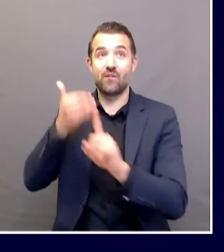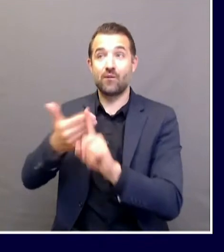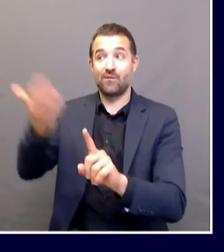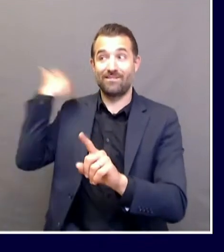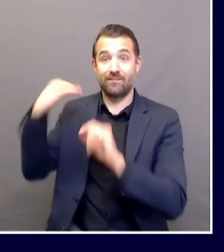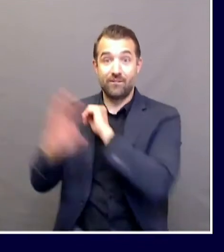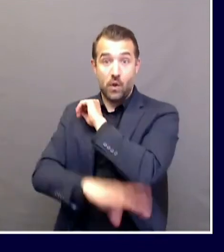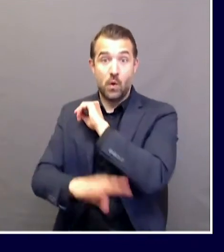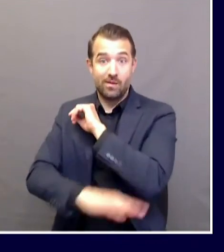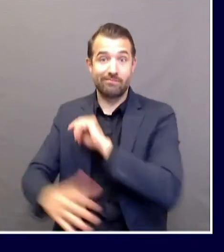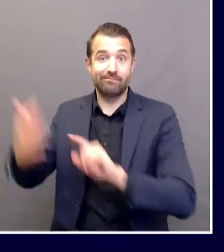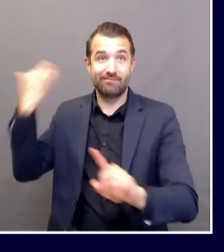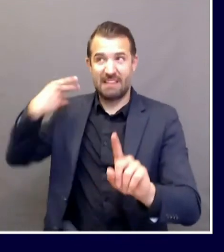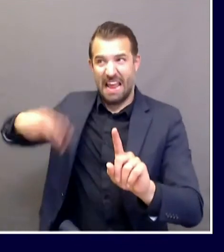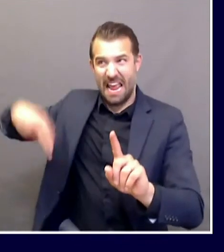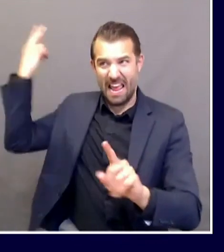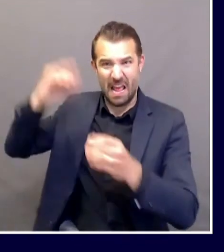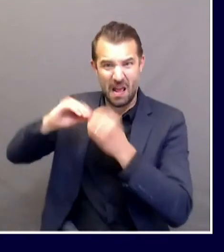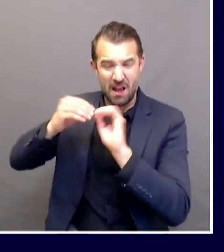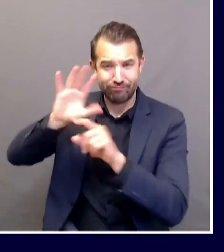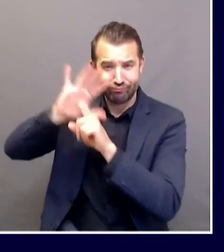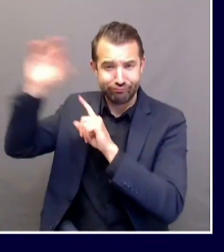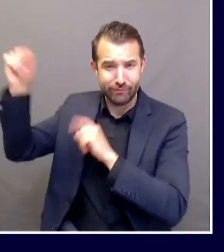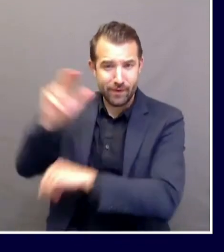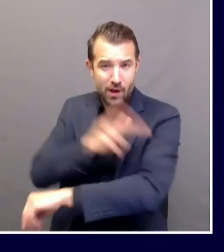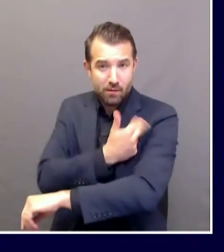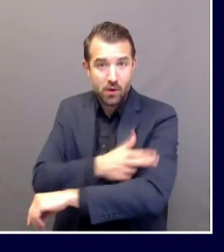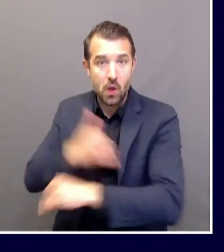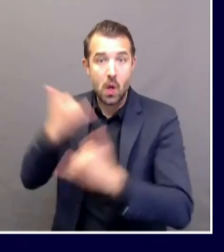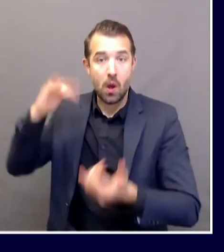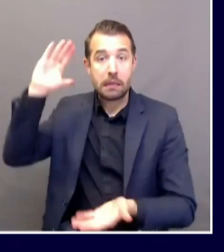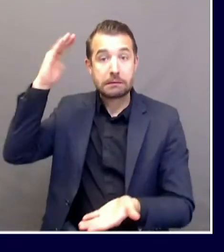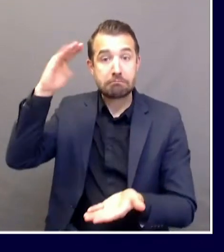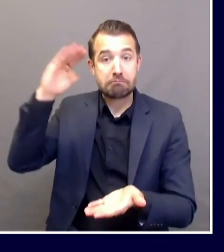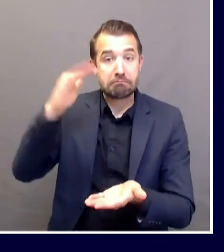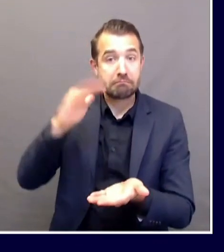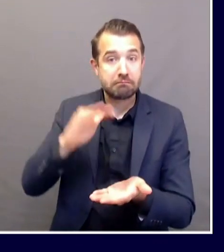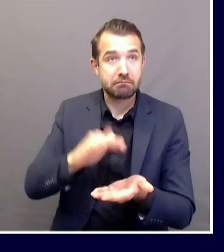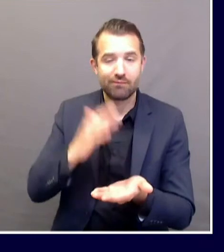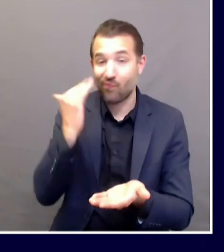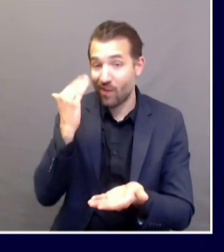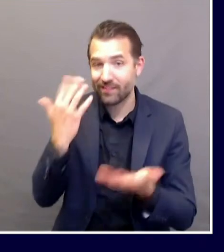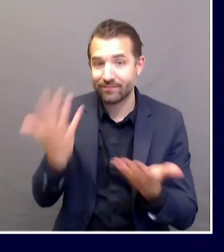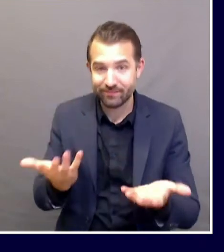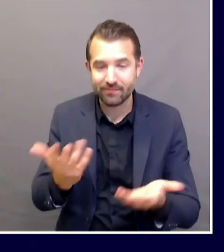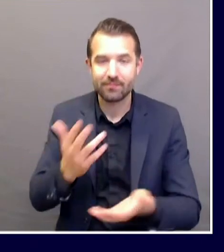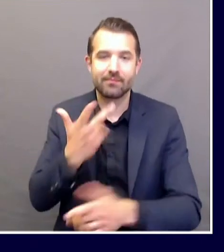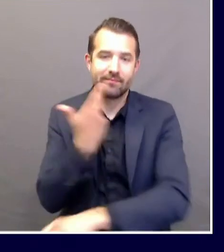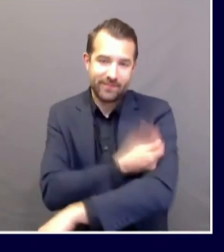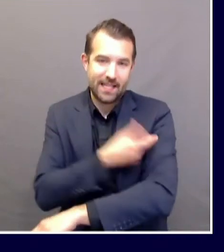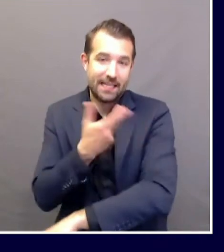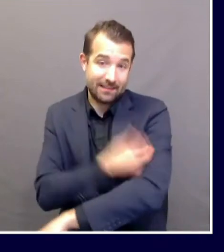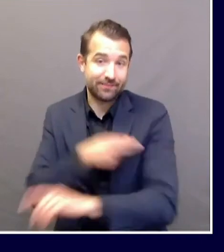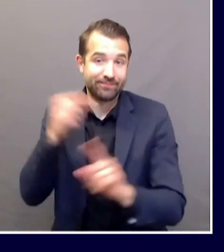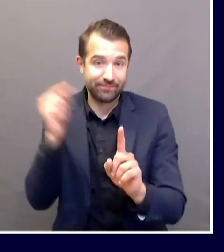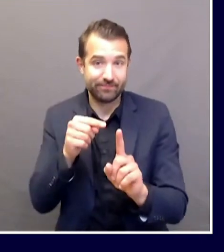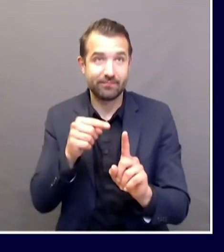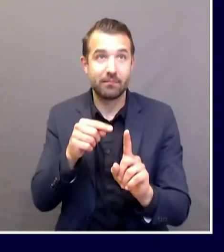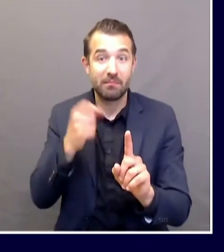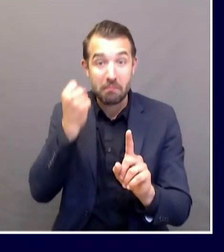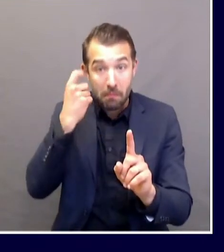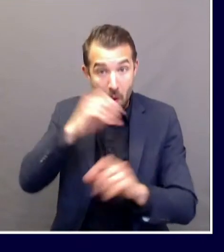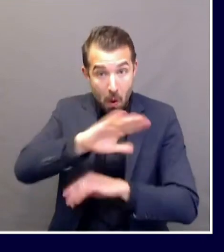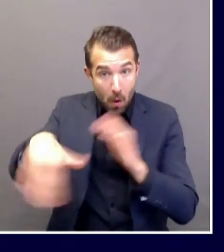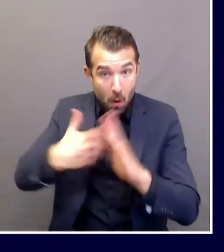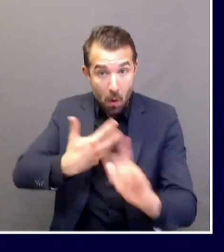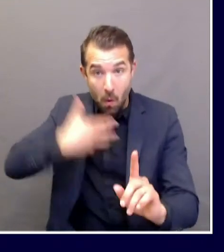is vaccinated yet. So I think that much of what we're seeing right now in terms of hospitalizations